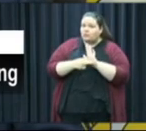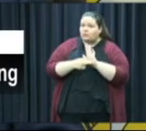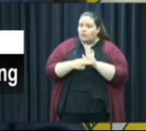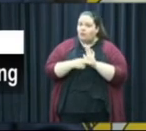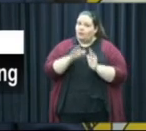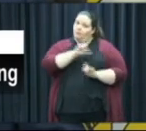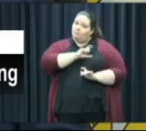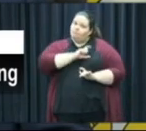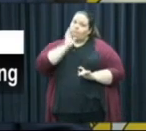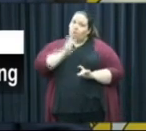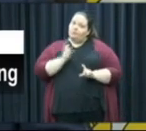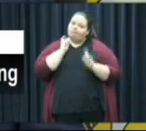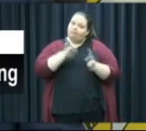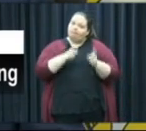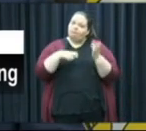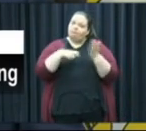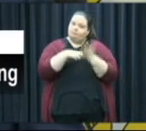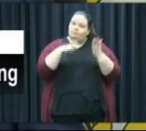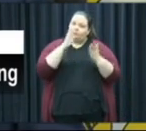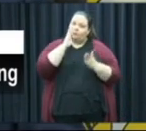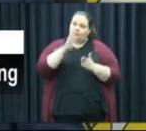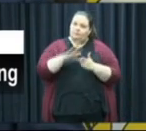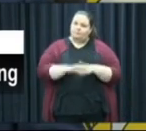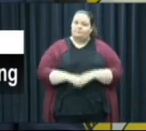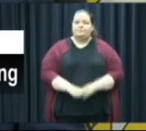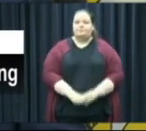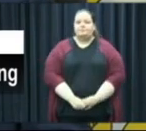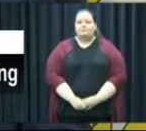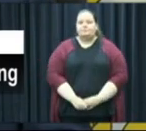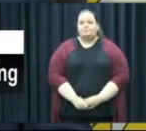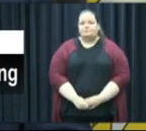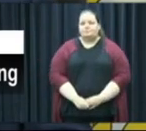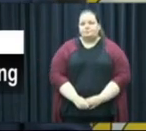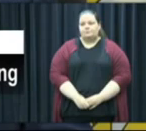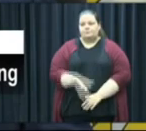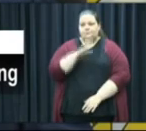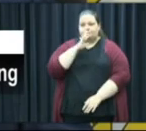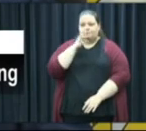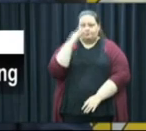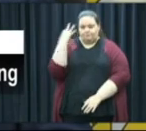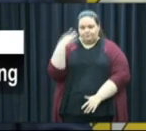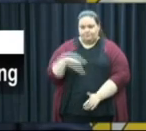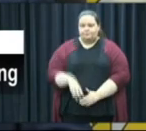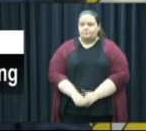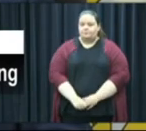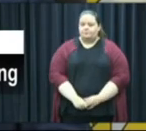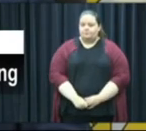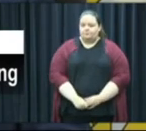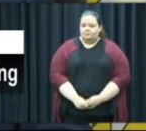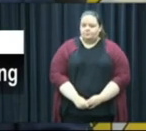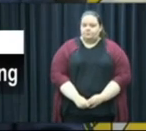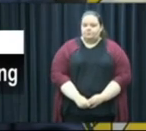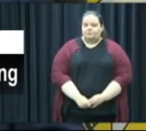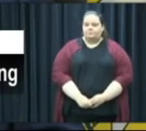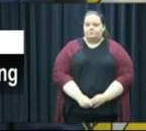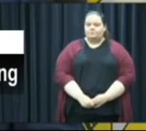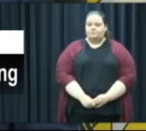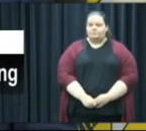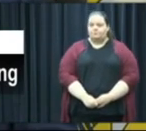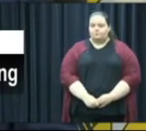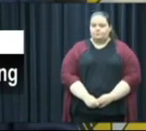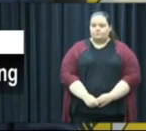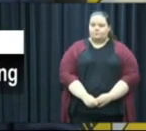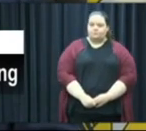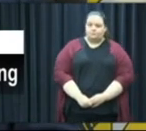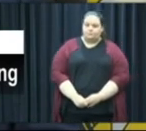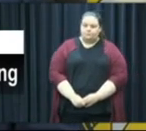respecté les règles jusqu'à maintenant. Il sait que les gens du Nouveau-Brunswick vont continuer